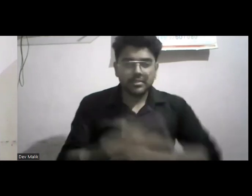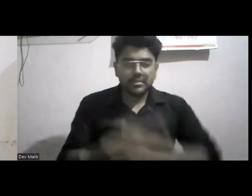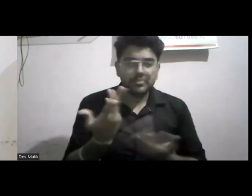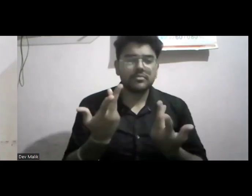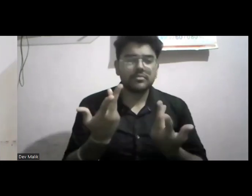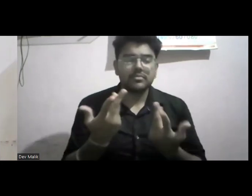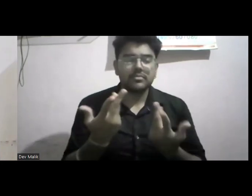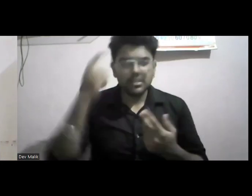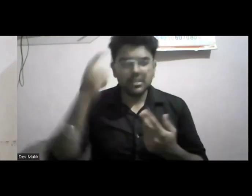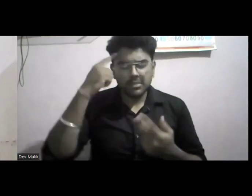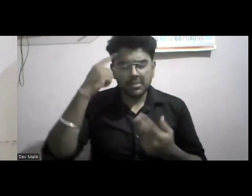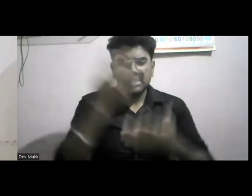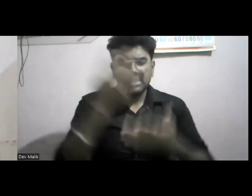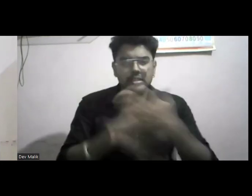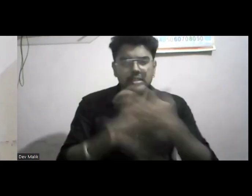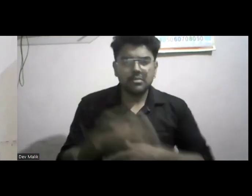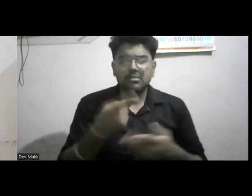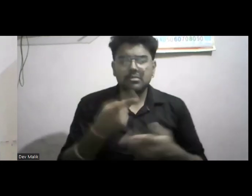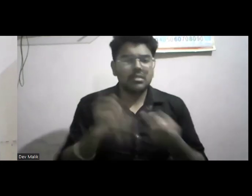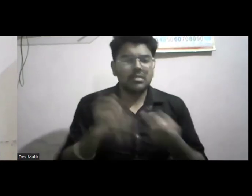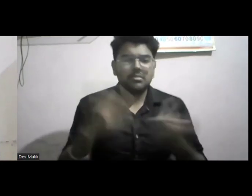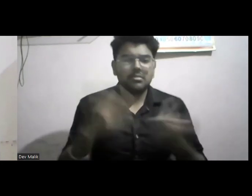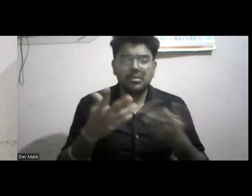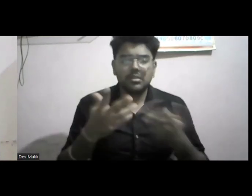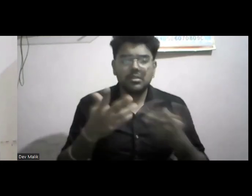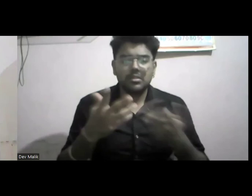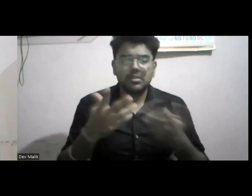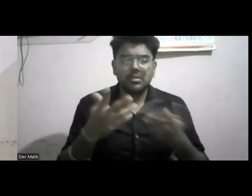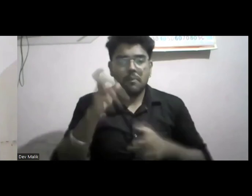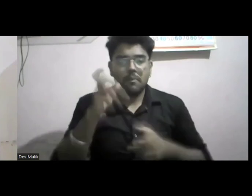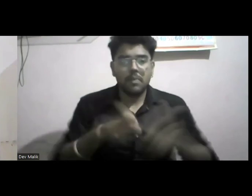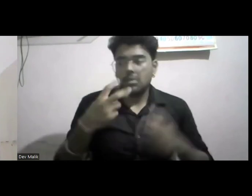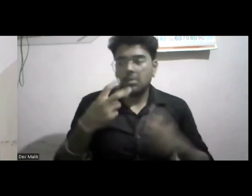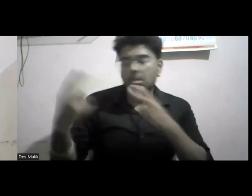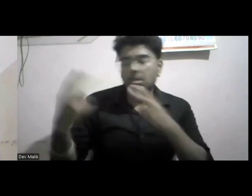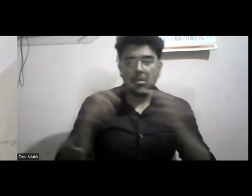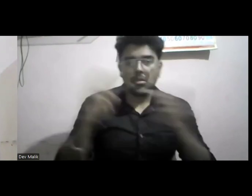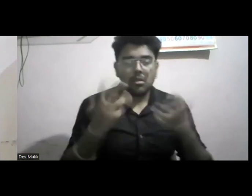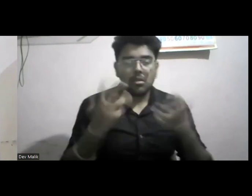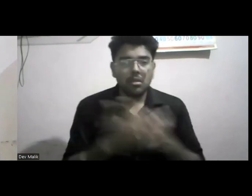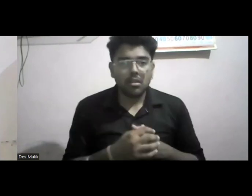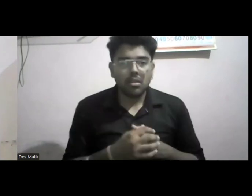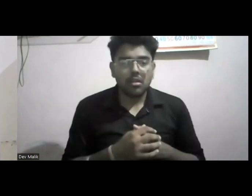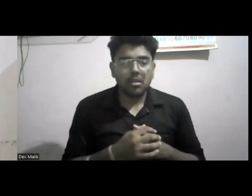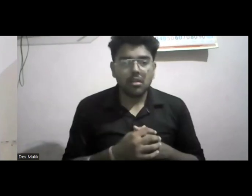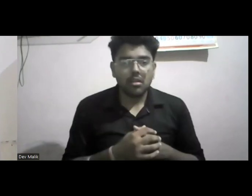mental disability. What will happen? How the people will react on me? Your fear of